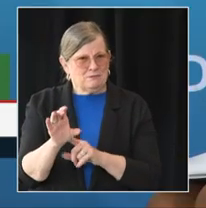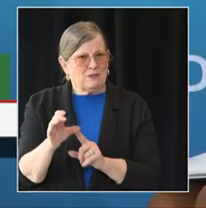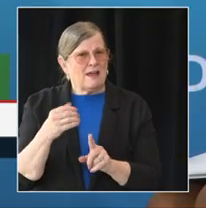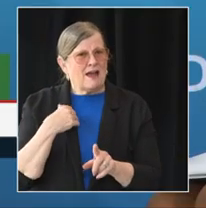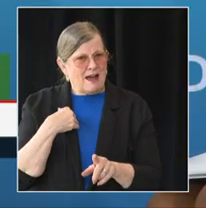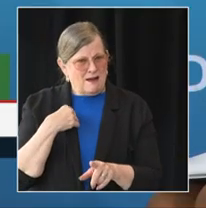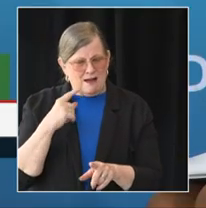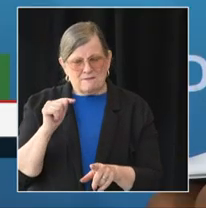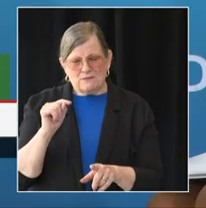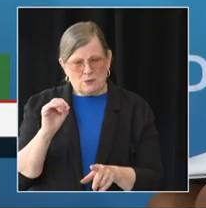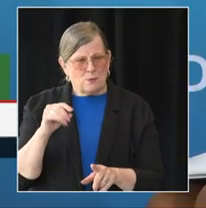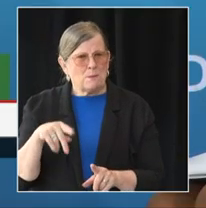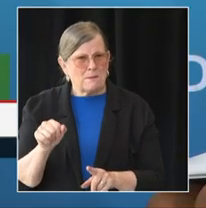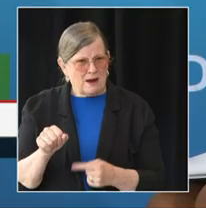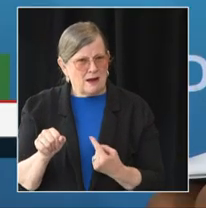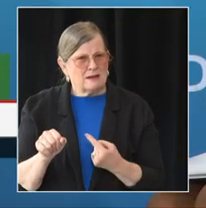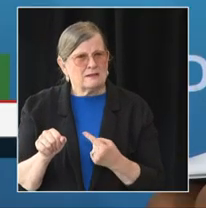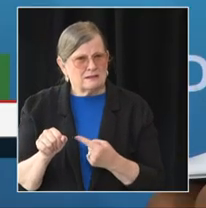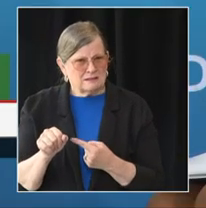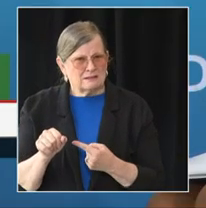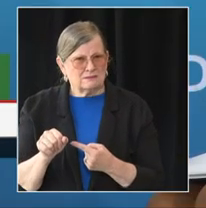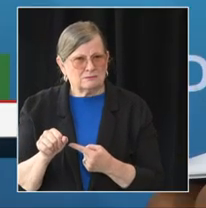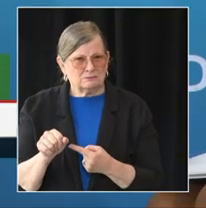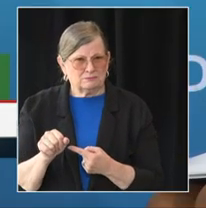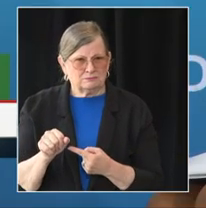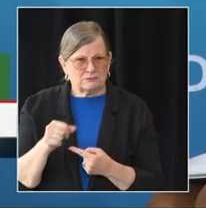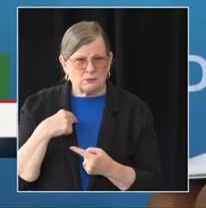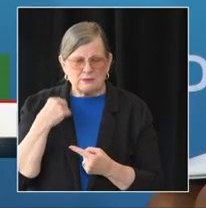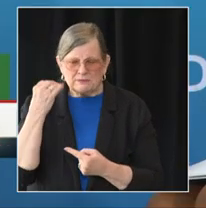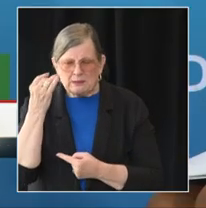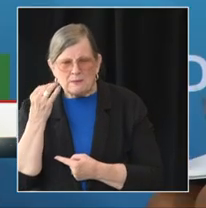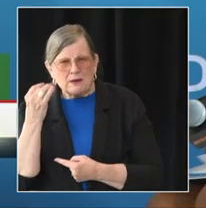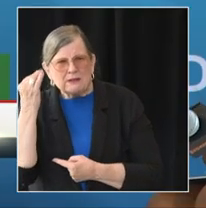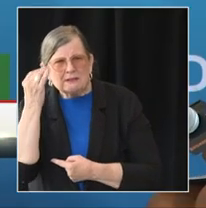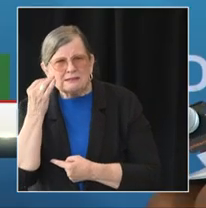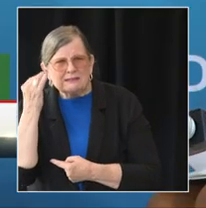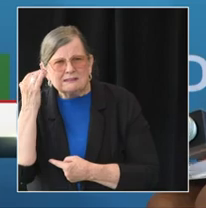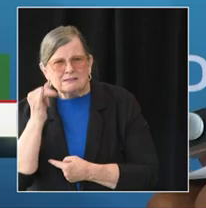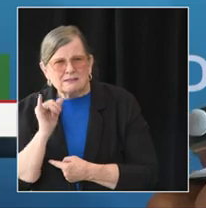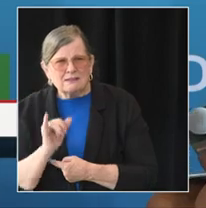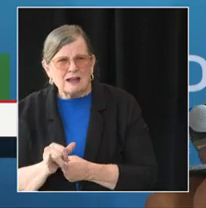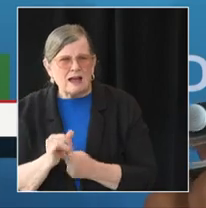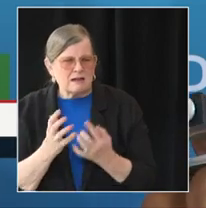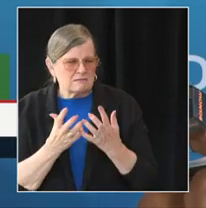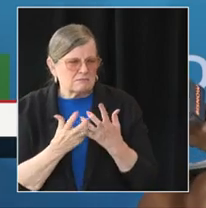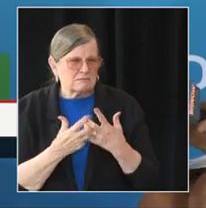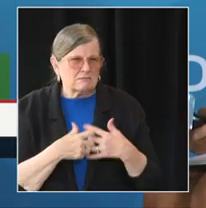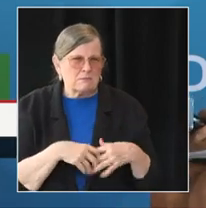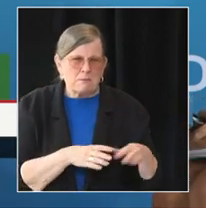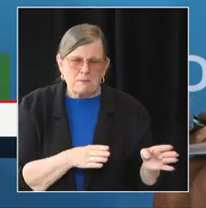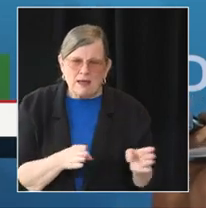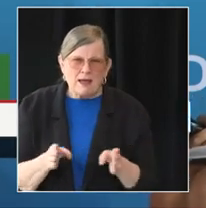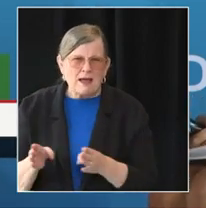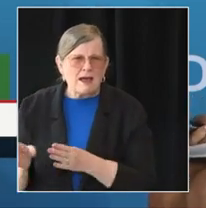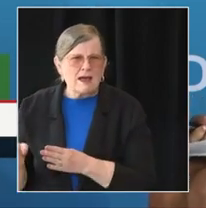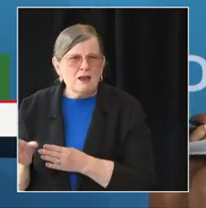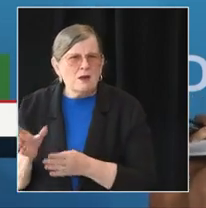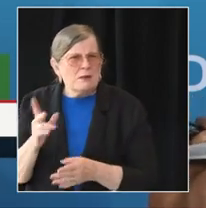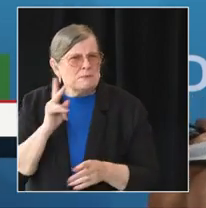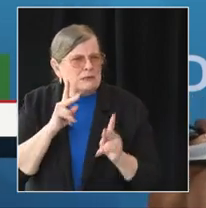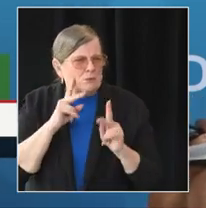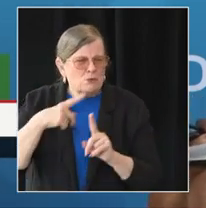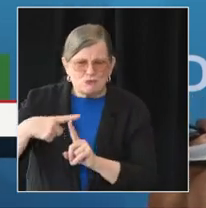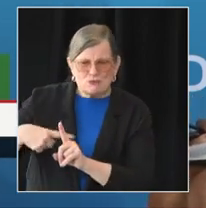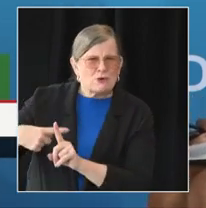plan that both gives and ensures that people, tenants, renters who want the opportunity